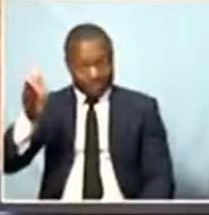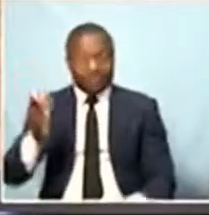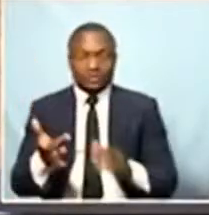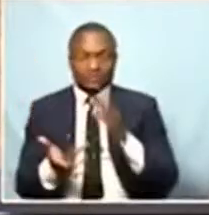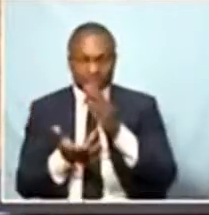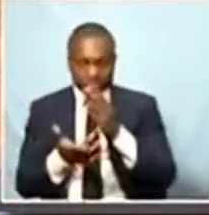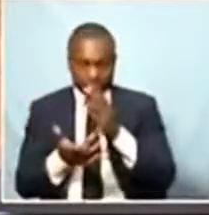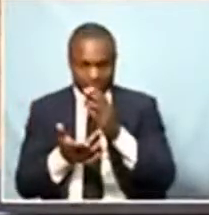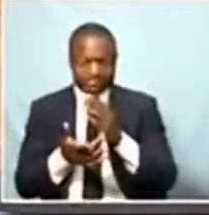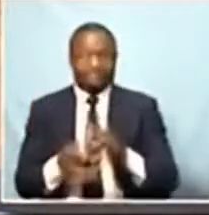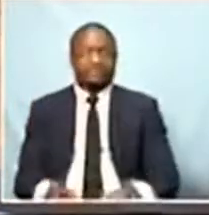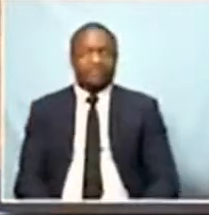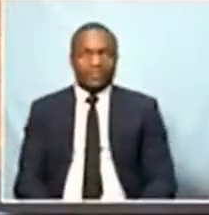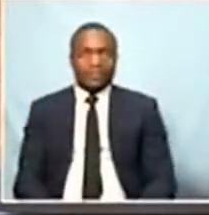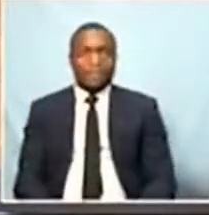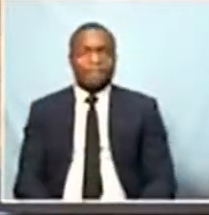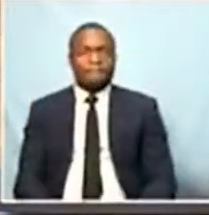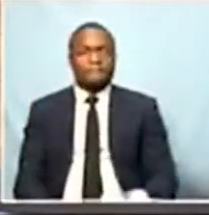could support them